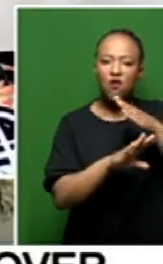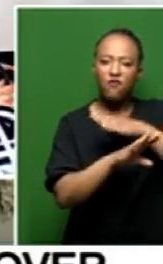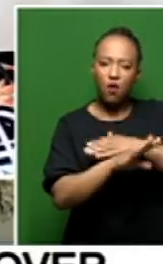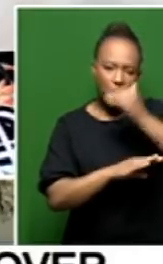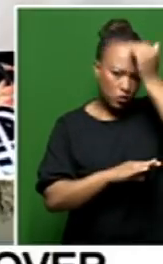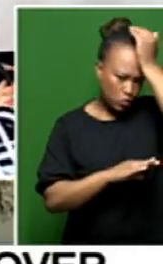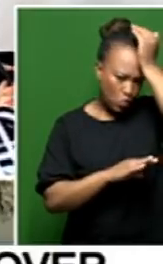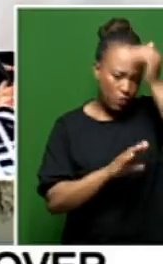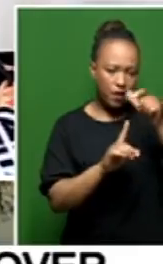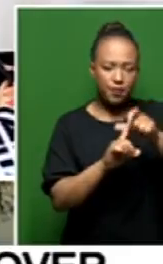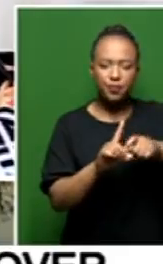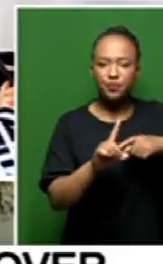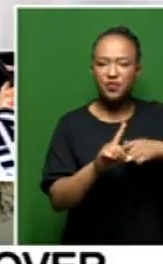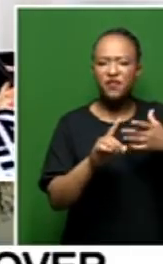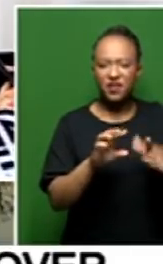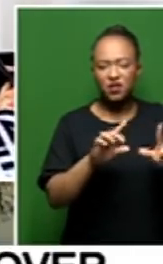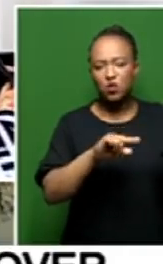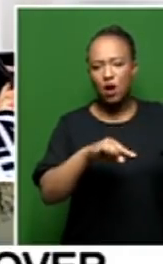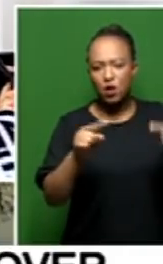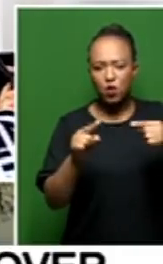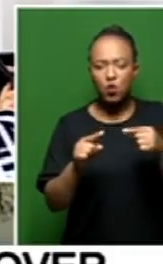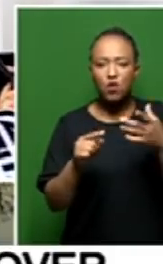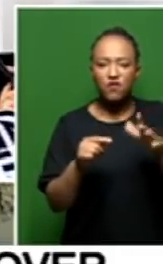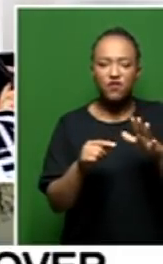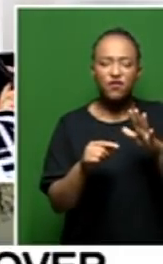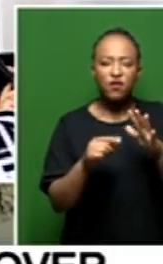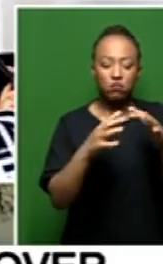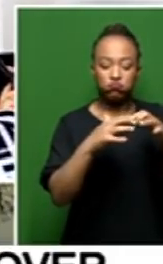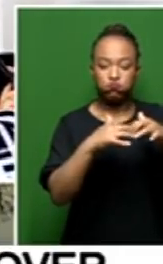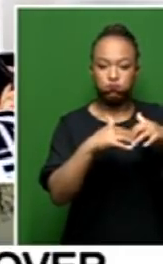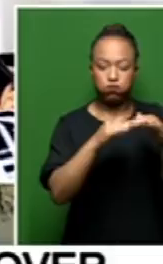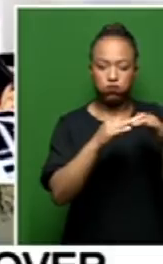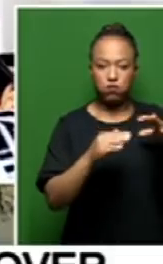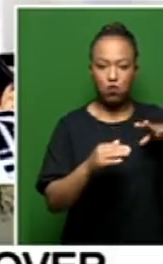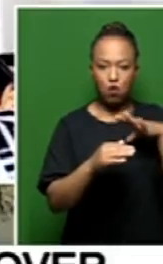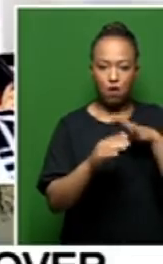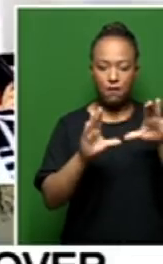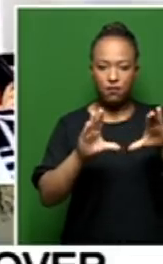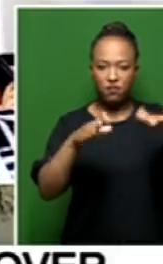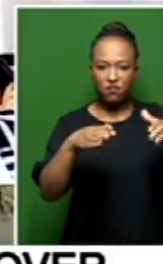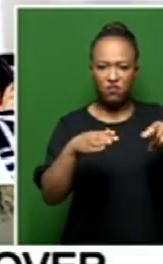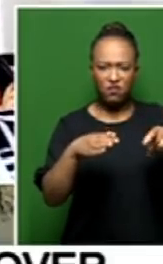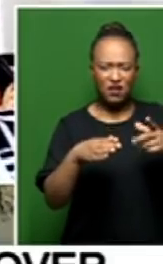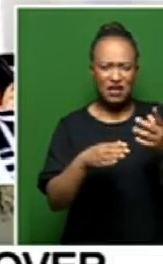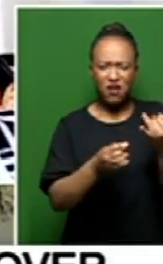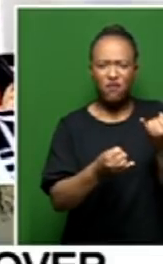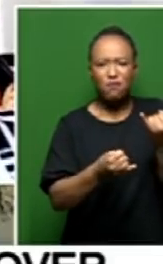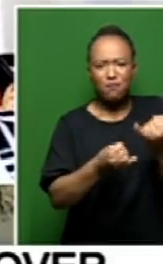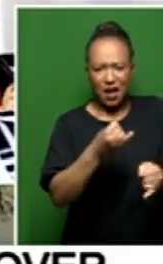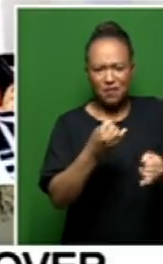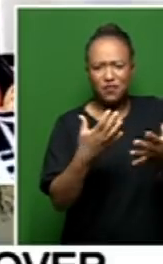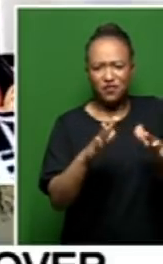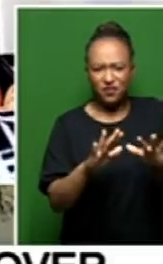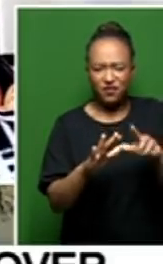Zuma, often arguing that the initial steps into the formation of the Commission were flawed in that he did